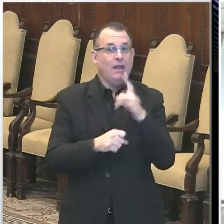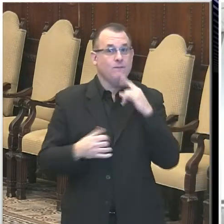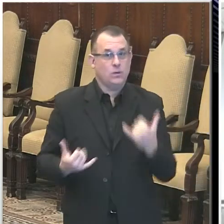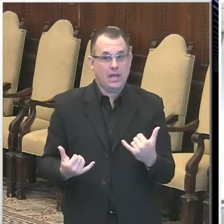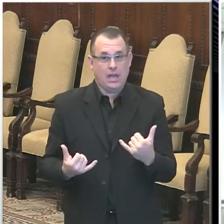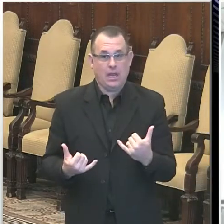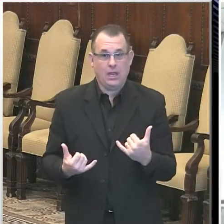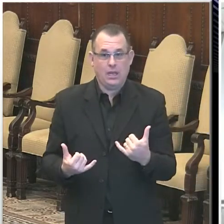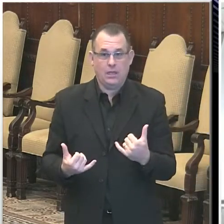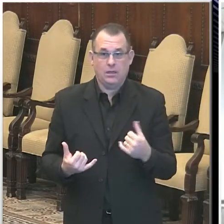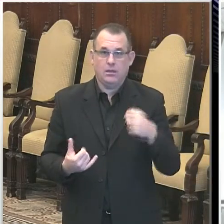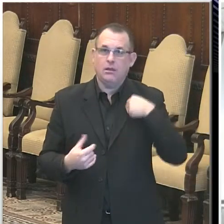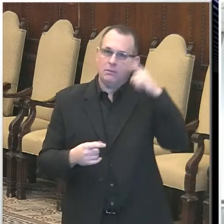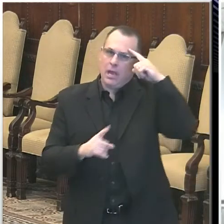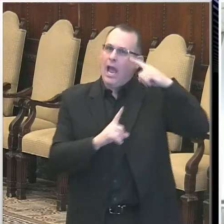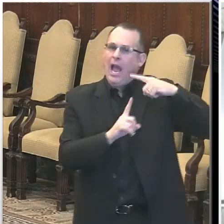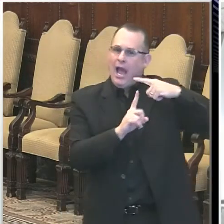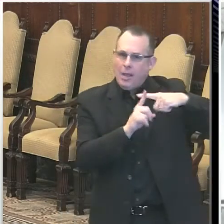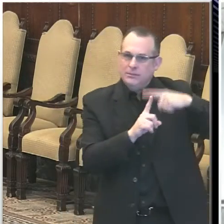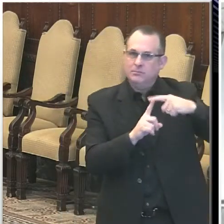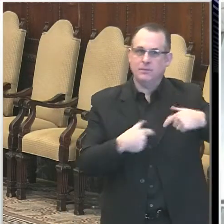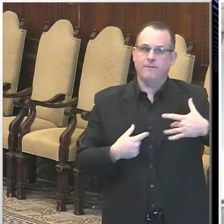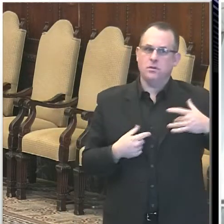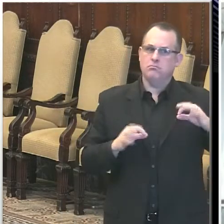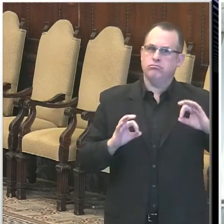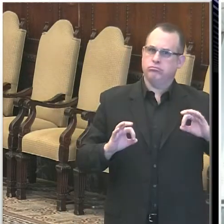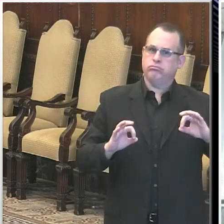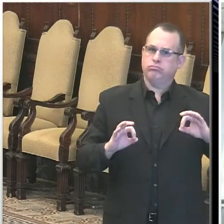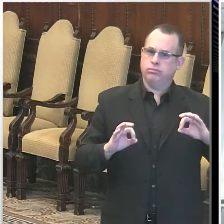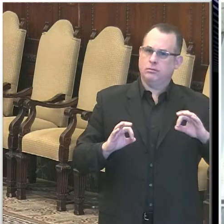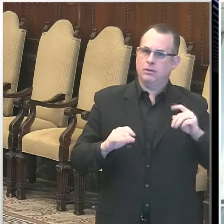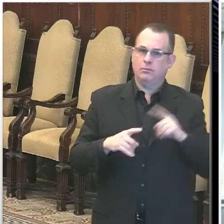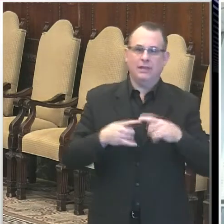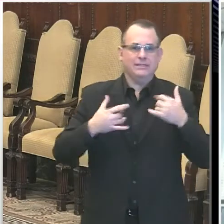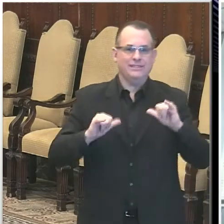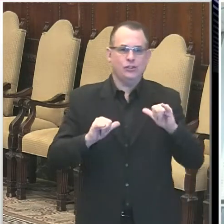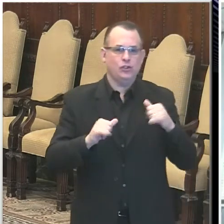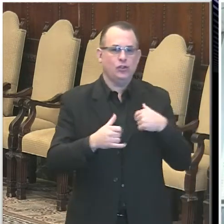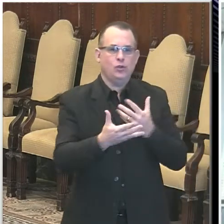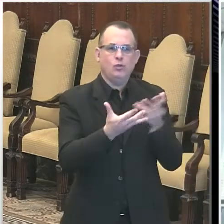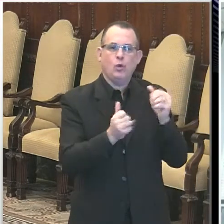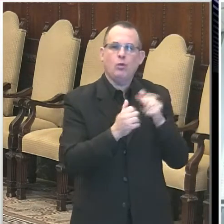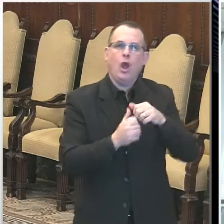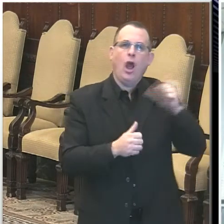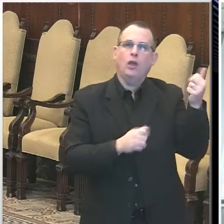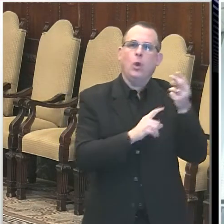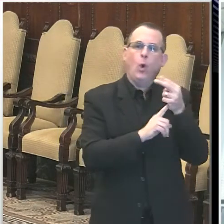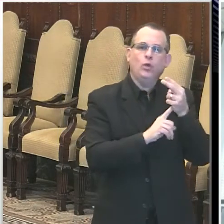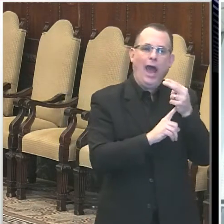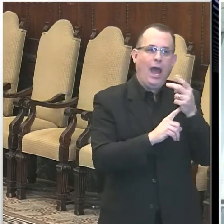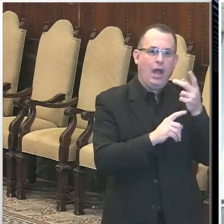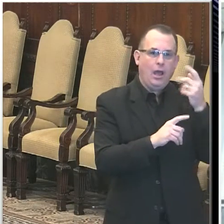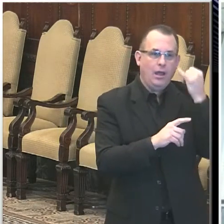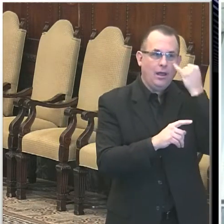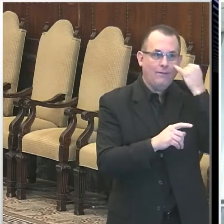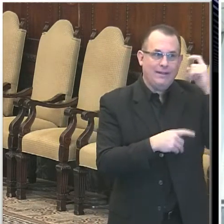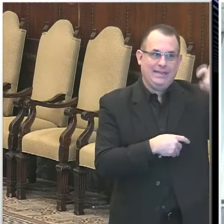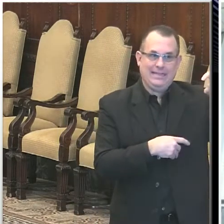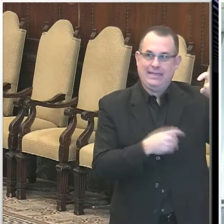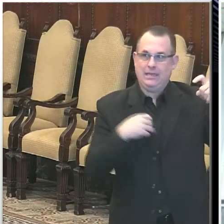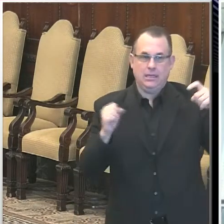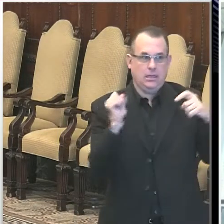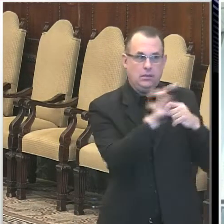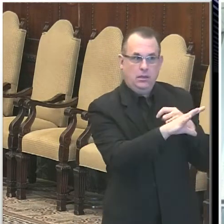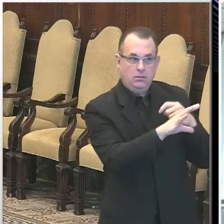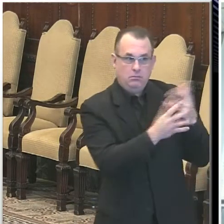we think so. But, we are working with a couple of other hotels as a just in case. which we have not